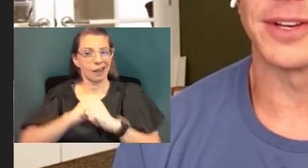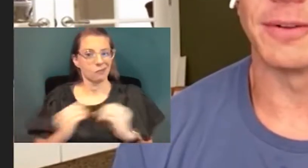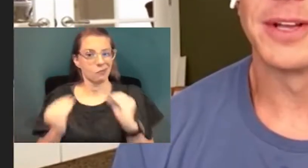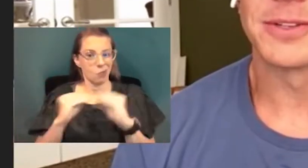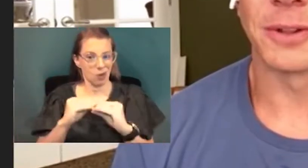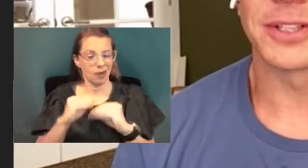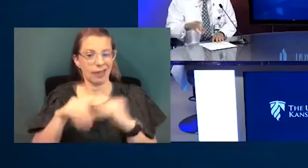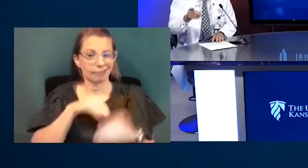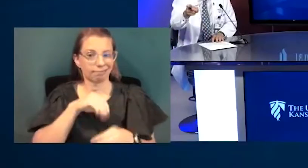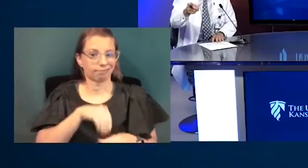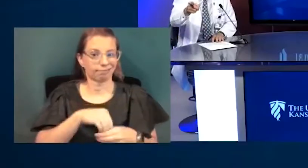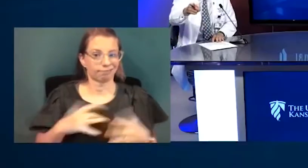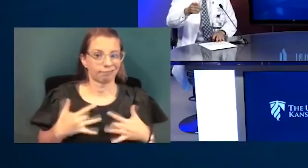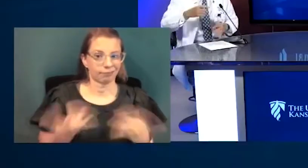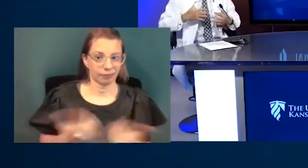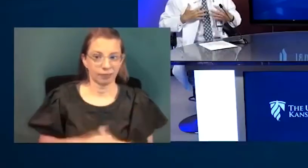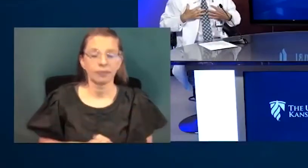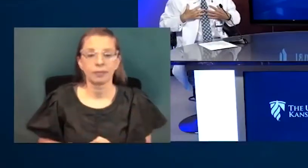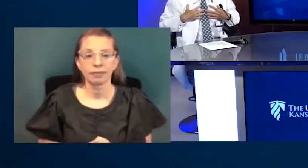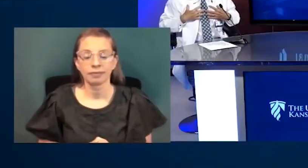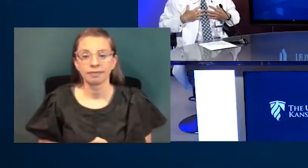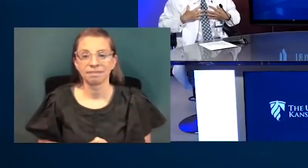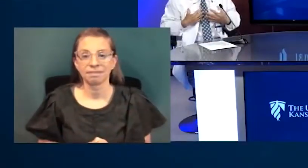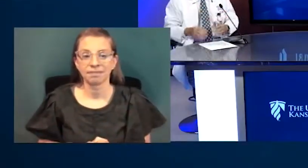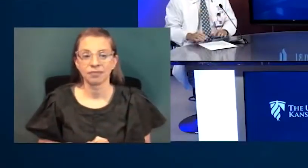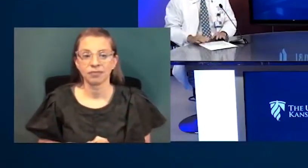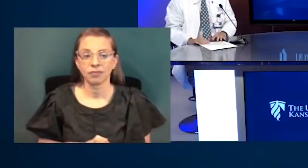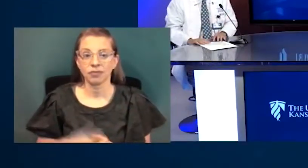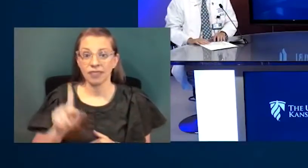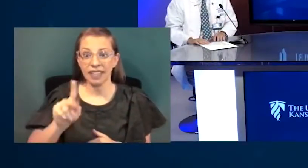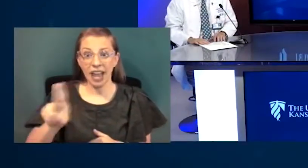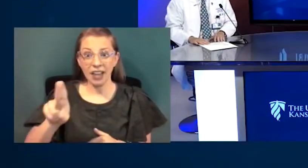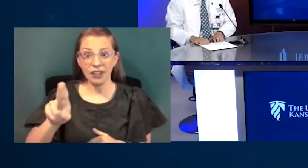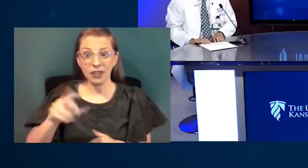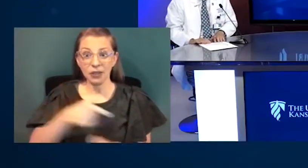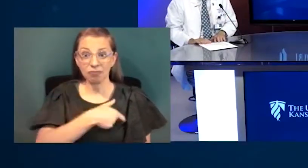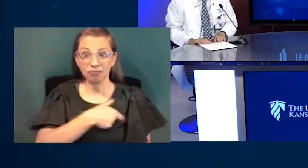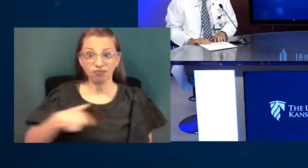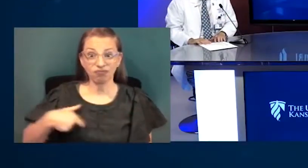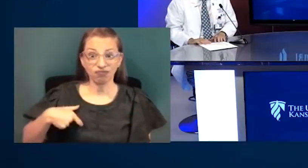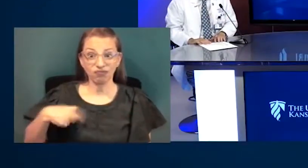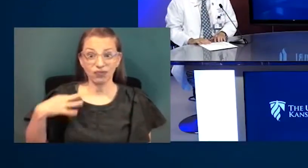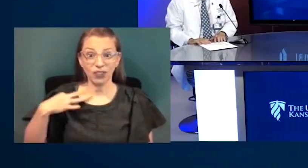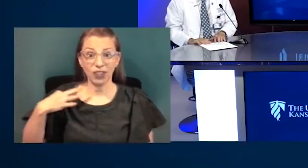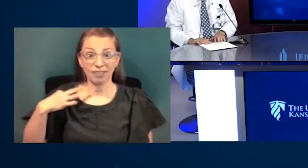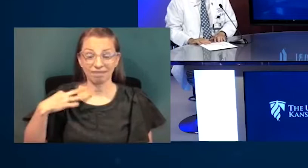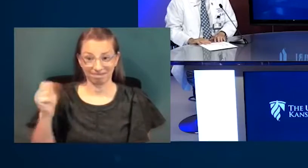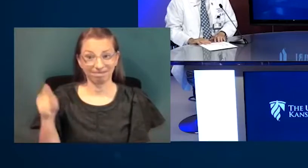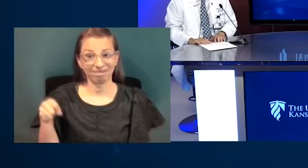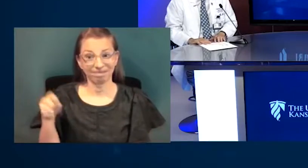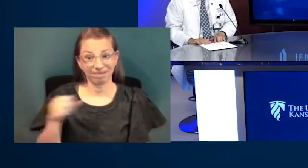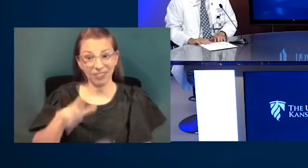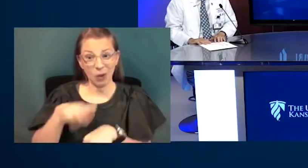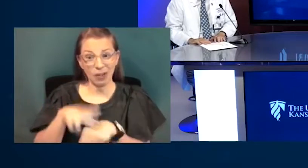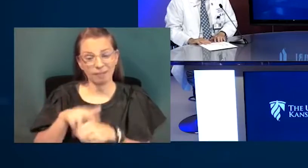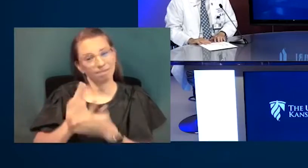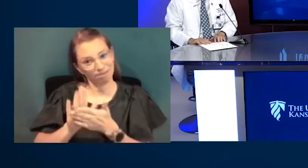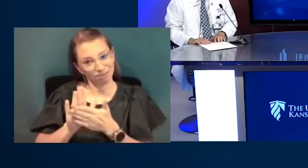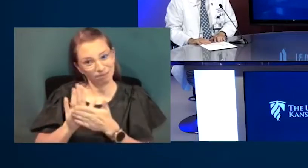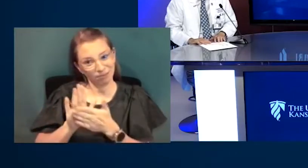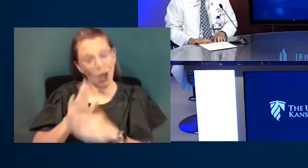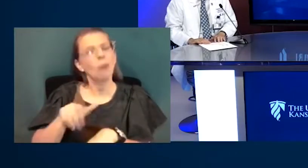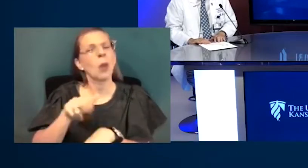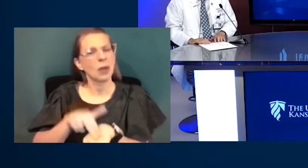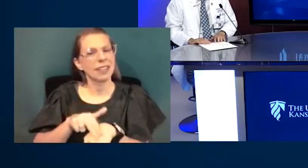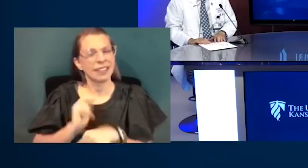well. So, and you're still representing. You got your KU shirt on. Yeah. Yeah. Well done. Of course. Of course. There's a